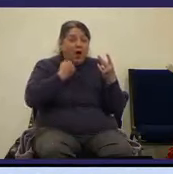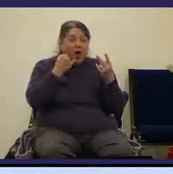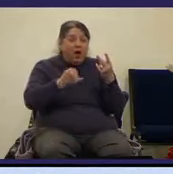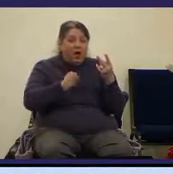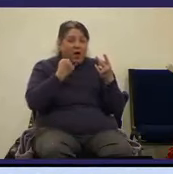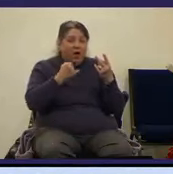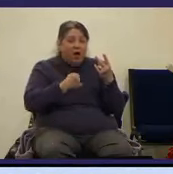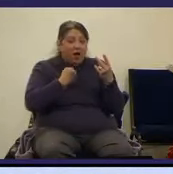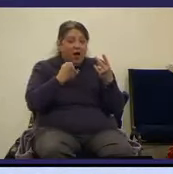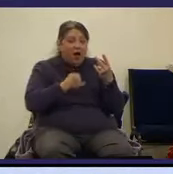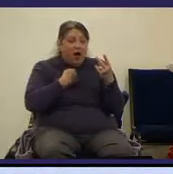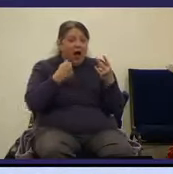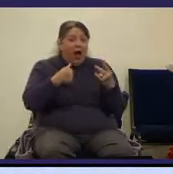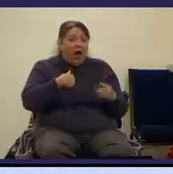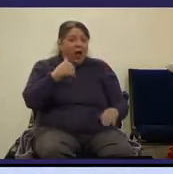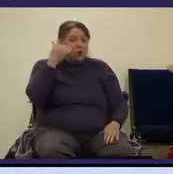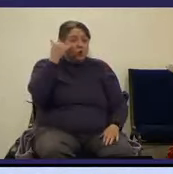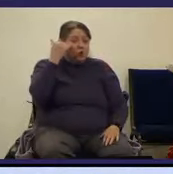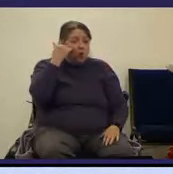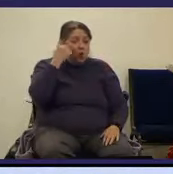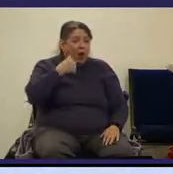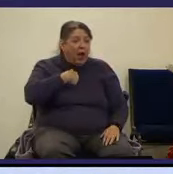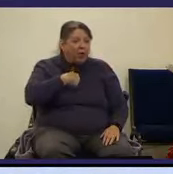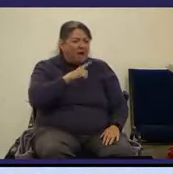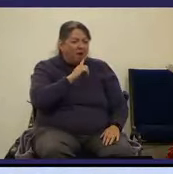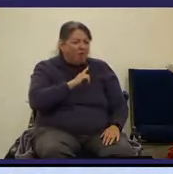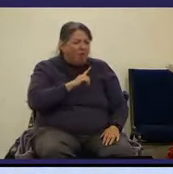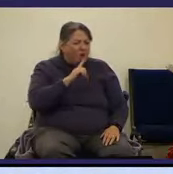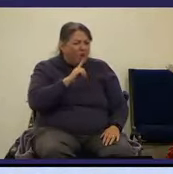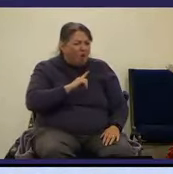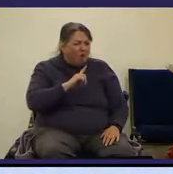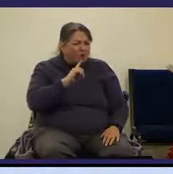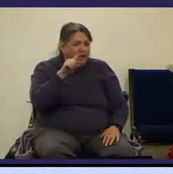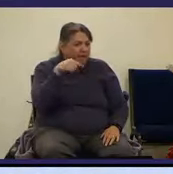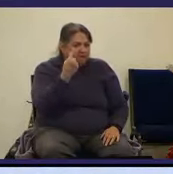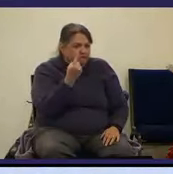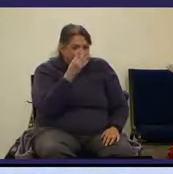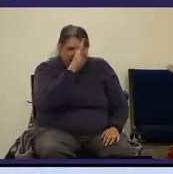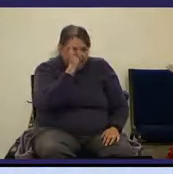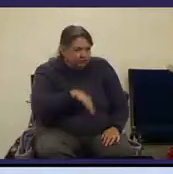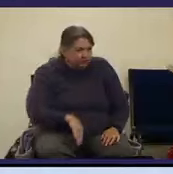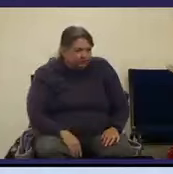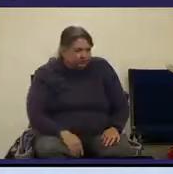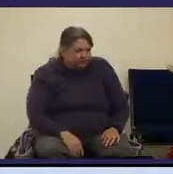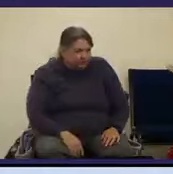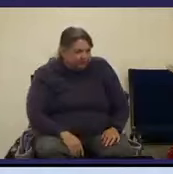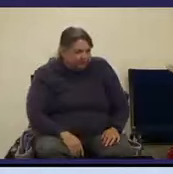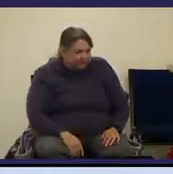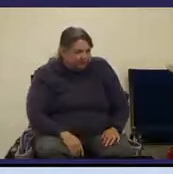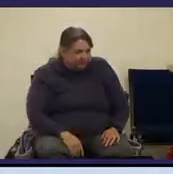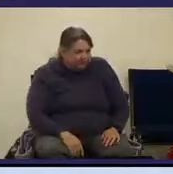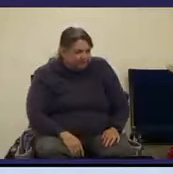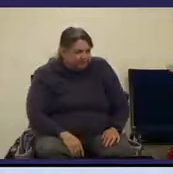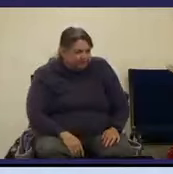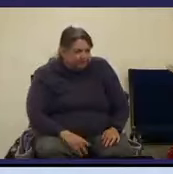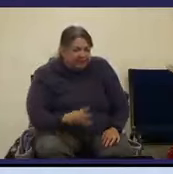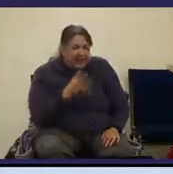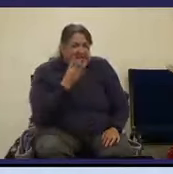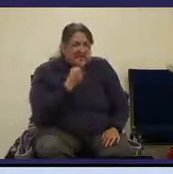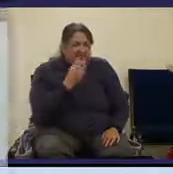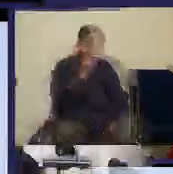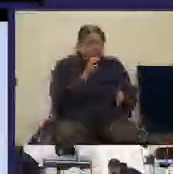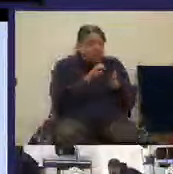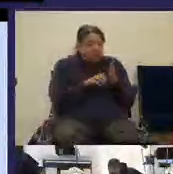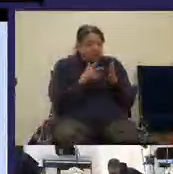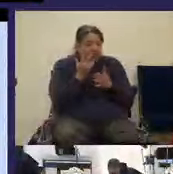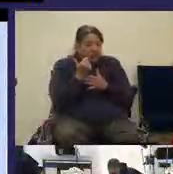you. There's joy in knowing that you're never alone, my friends. Hebrews 13:5, the second part, it says, be content with what